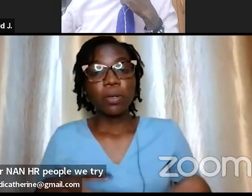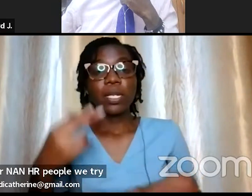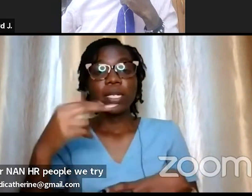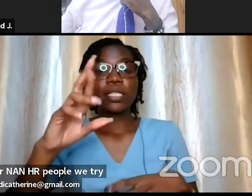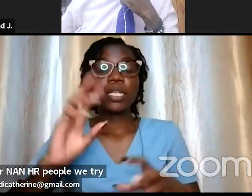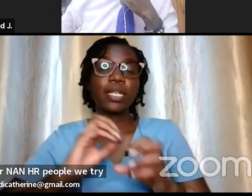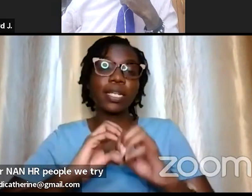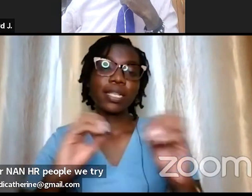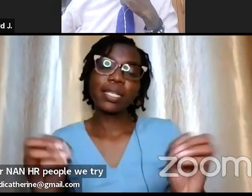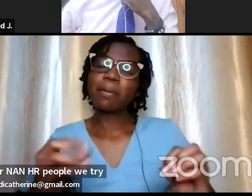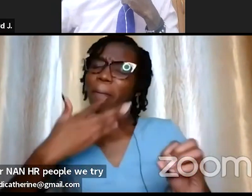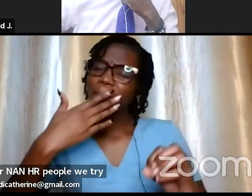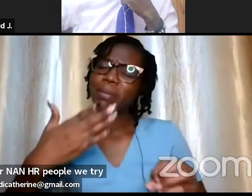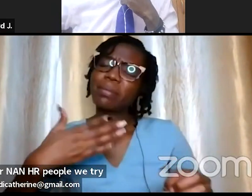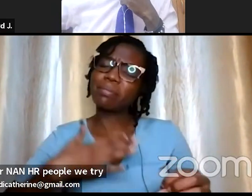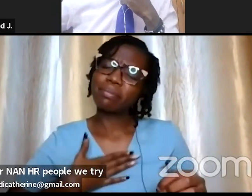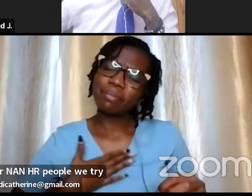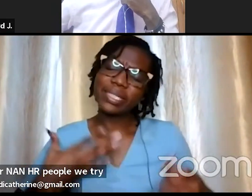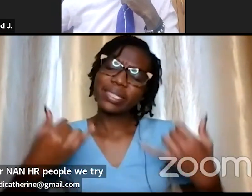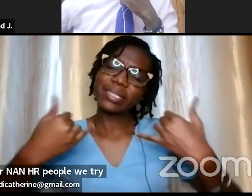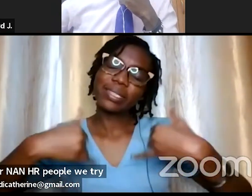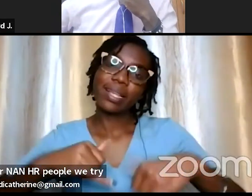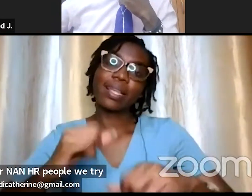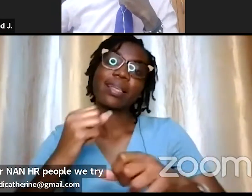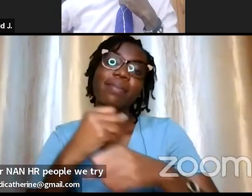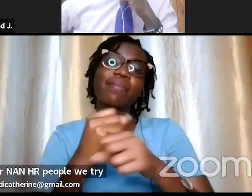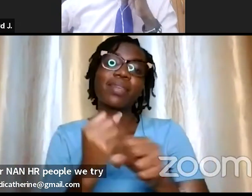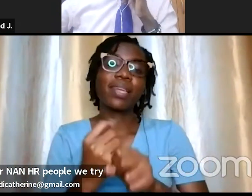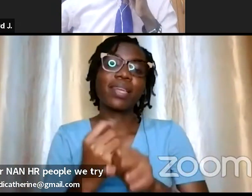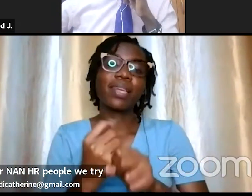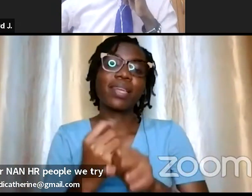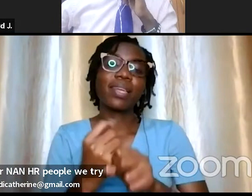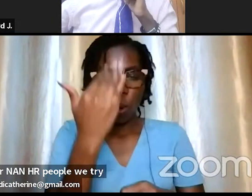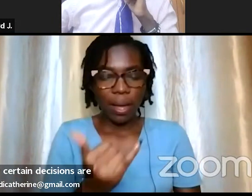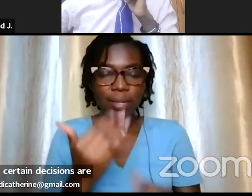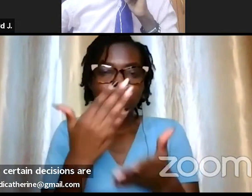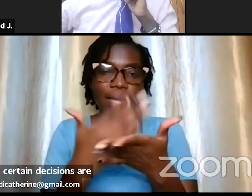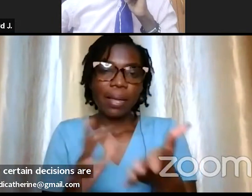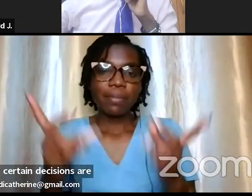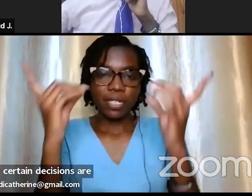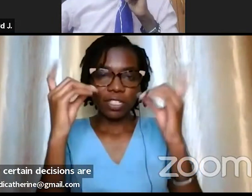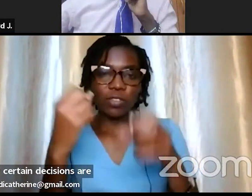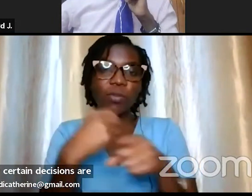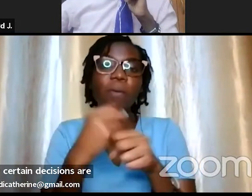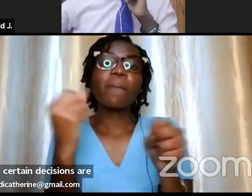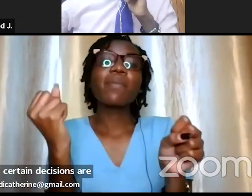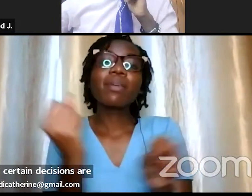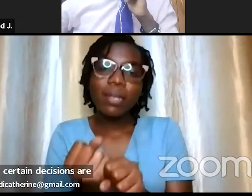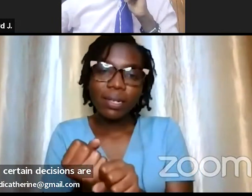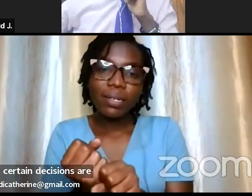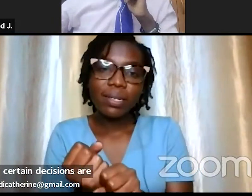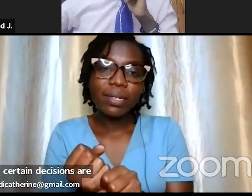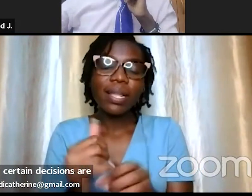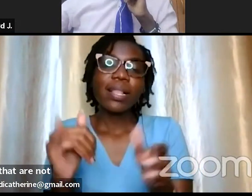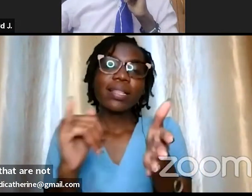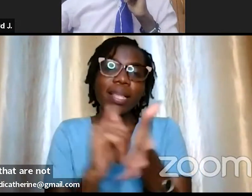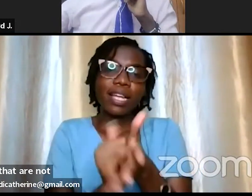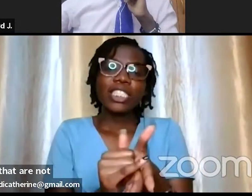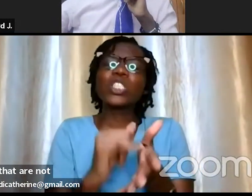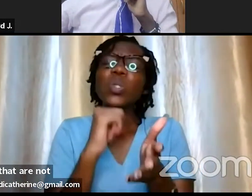to understand why certain decisions are made in a certain way that are not necessarily